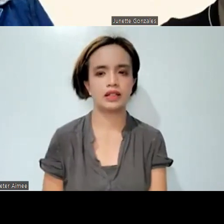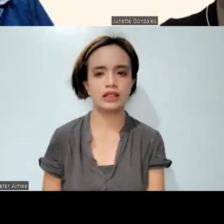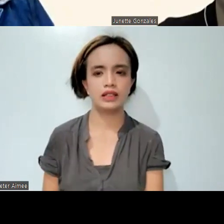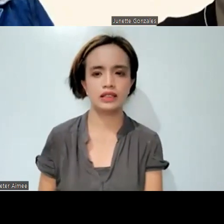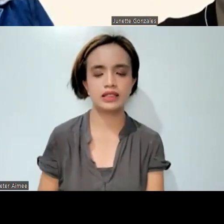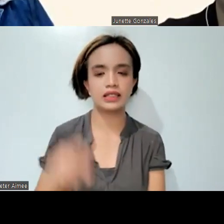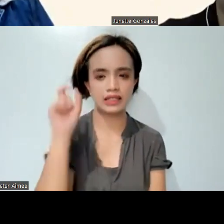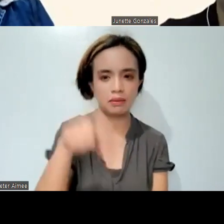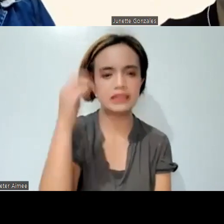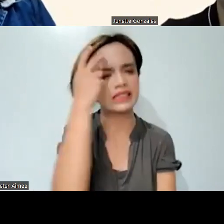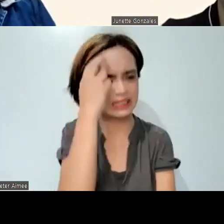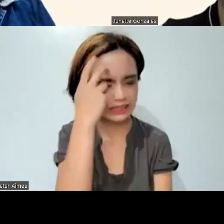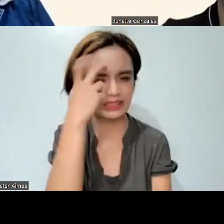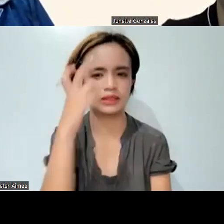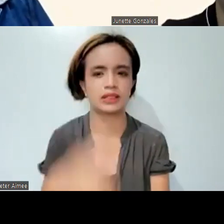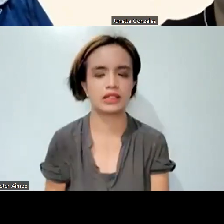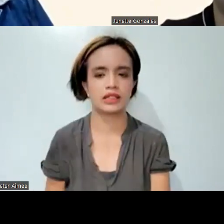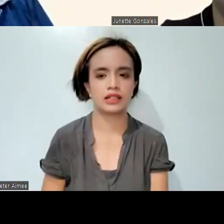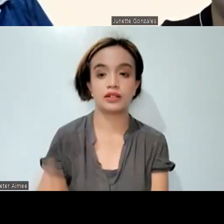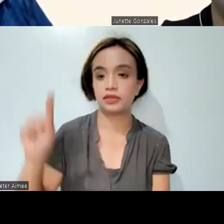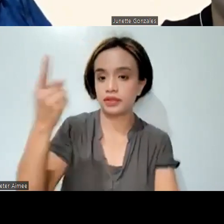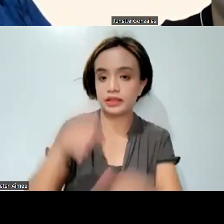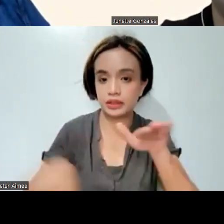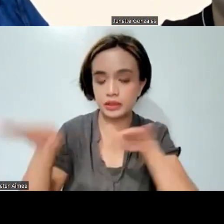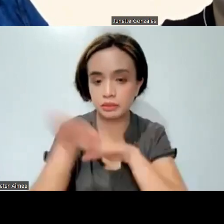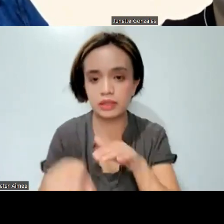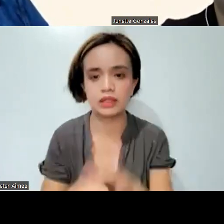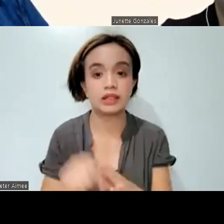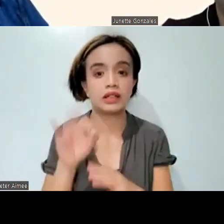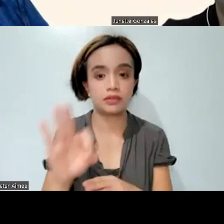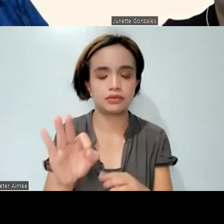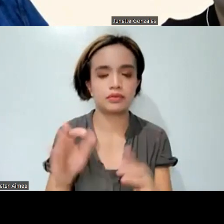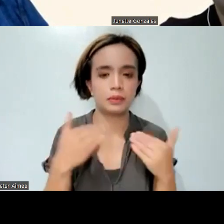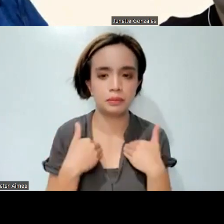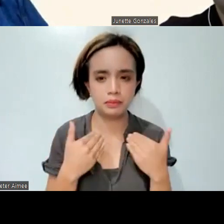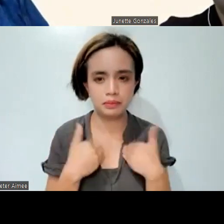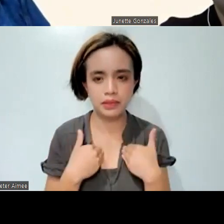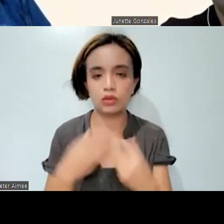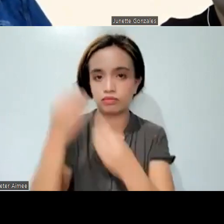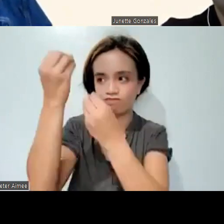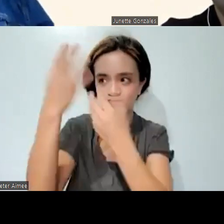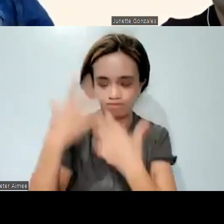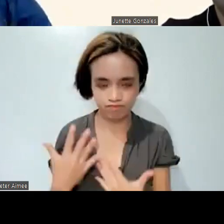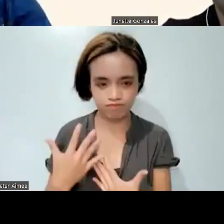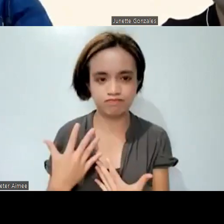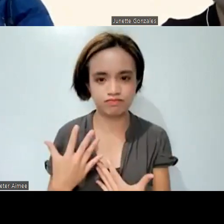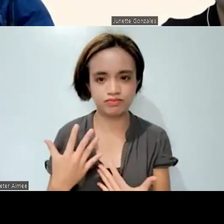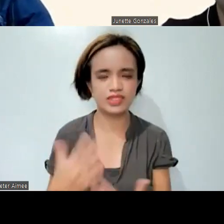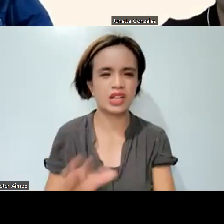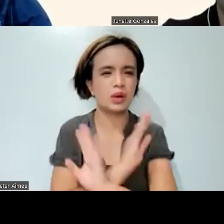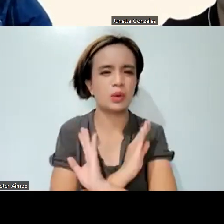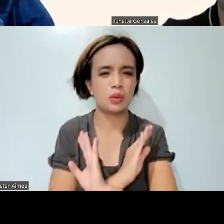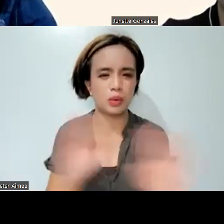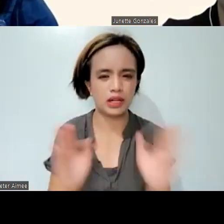ka agad. Ang unang-unang step talaga is when you are confronted with an information, huwag